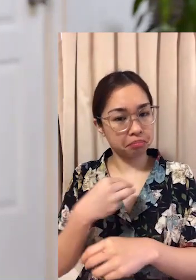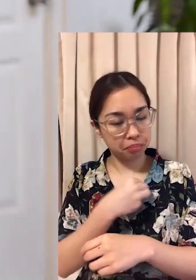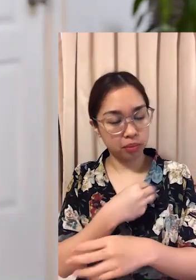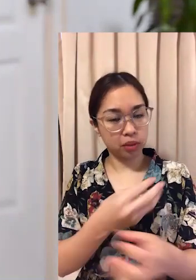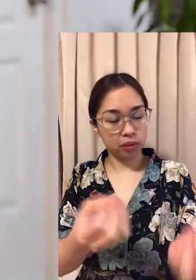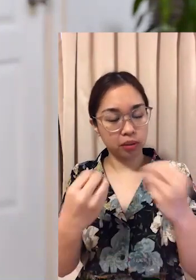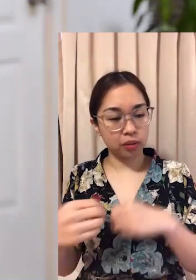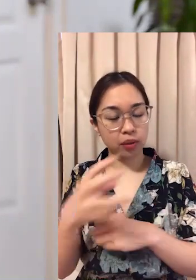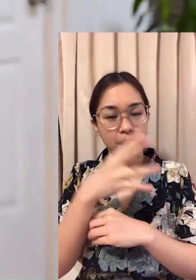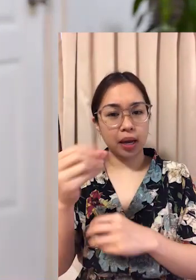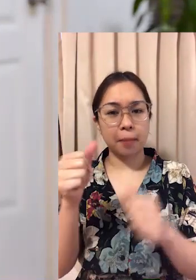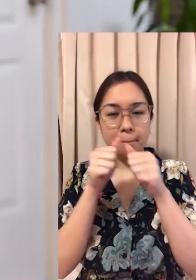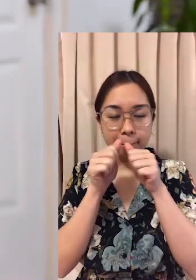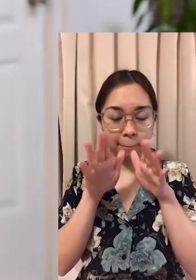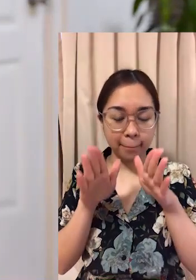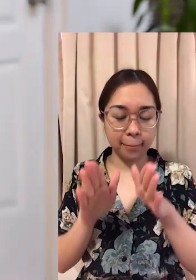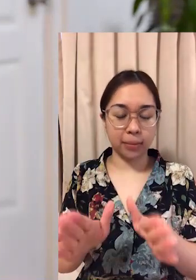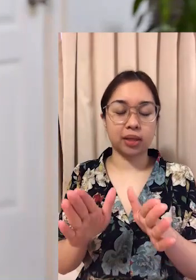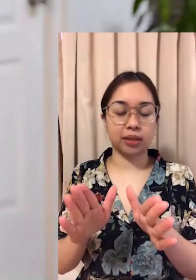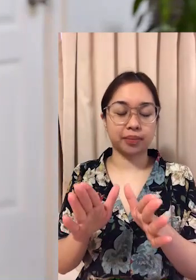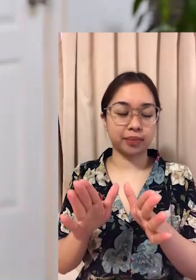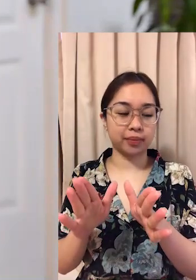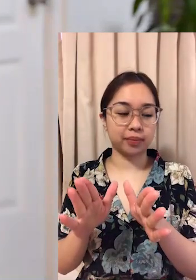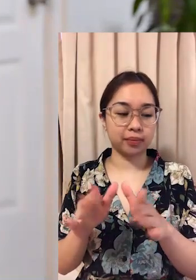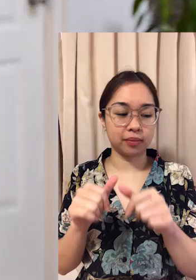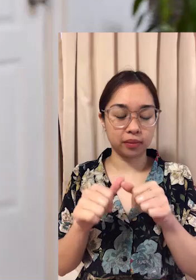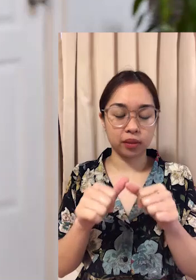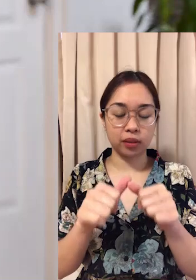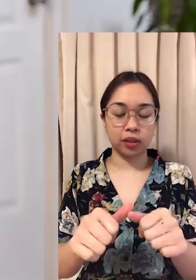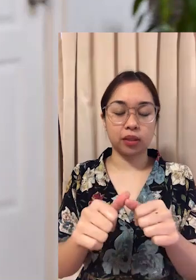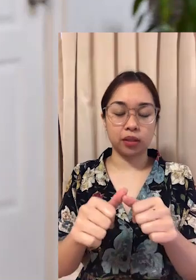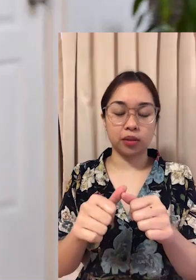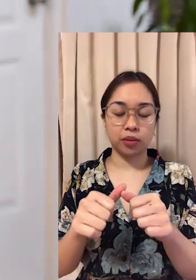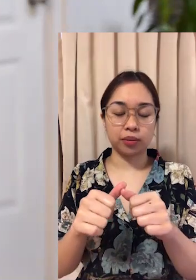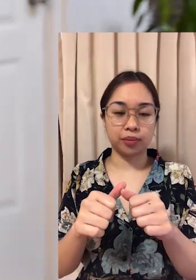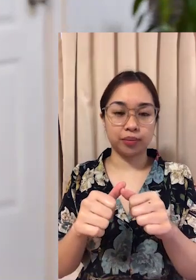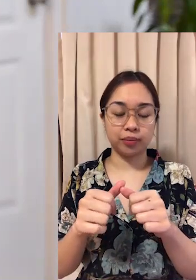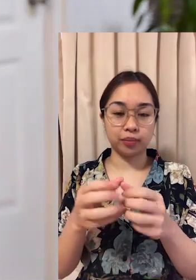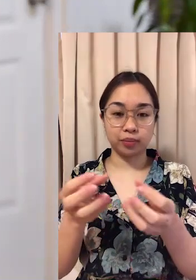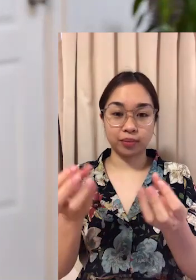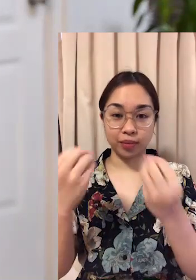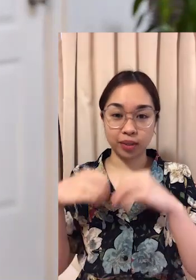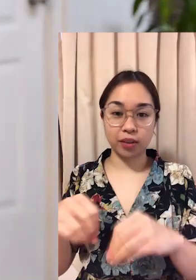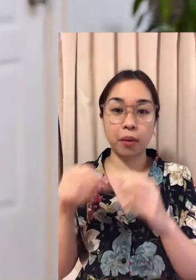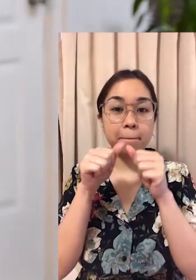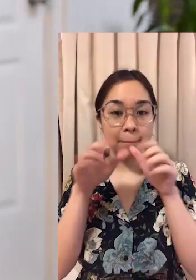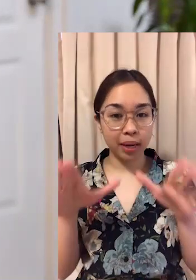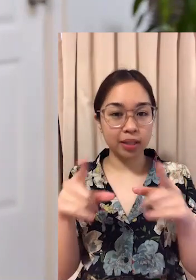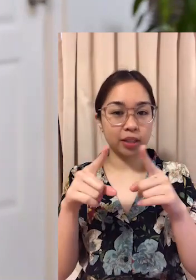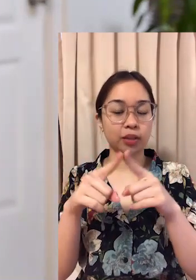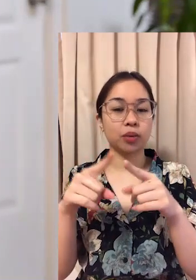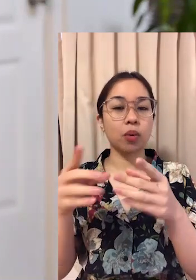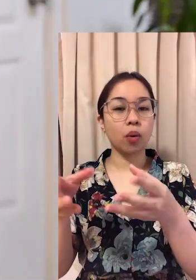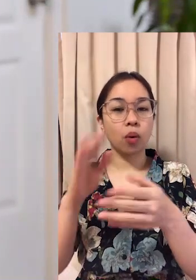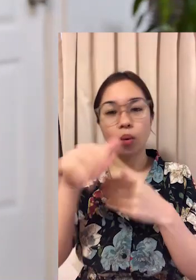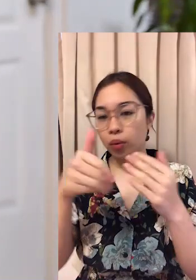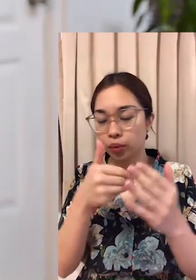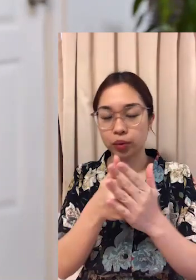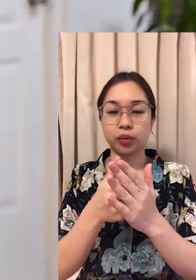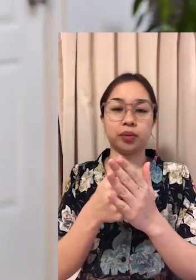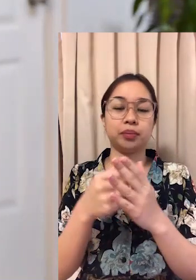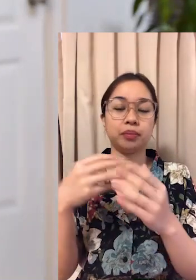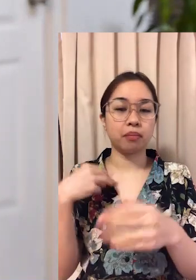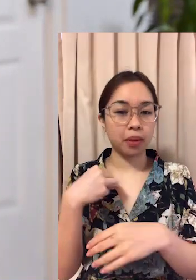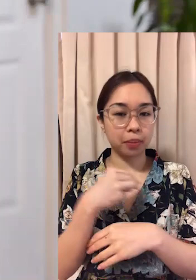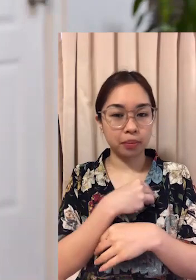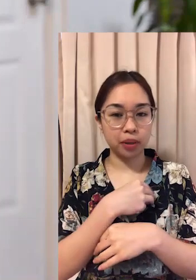need. And would You pour out Your blessings to the faithful givers and their families. May they never lack